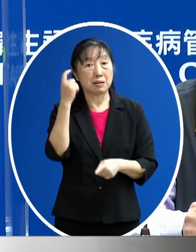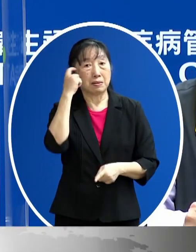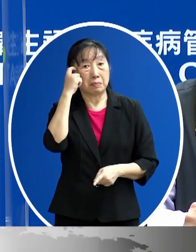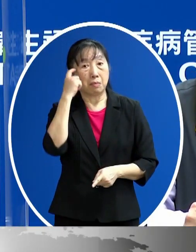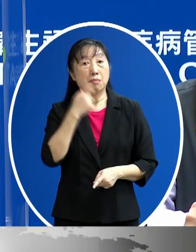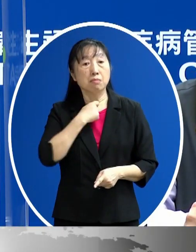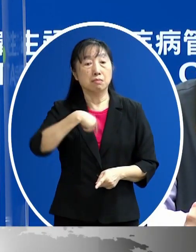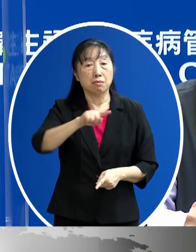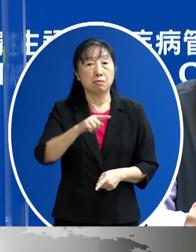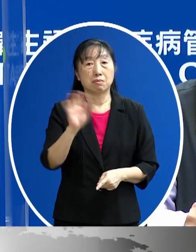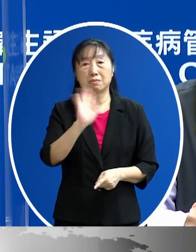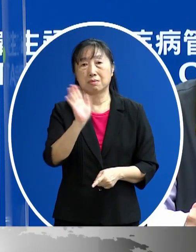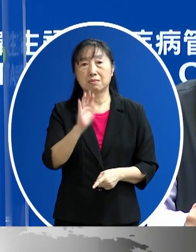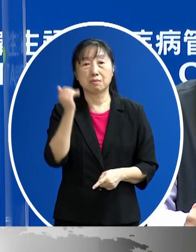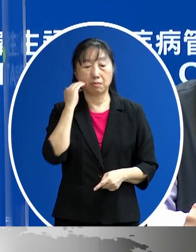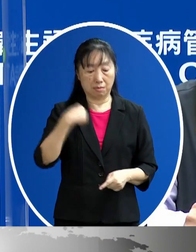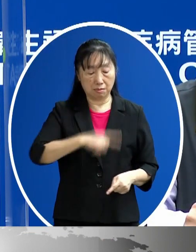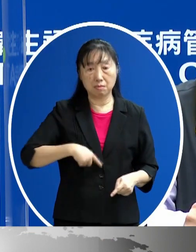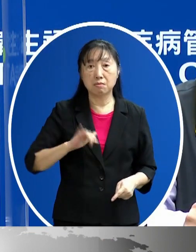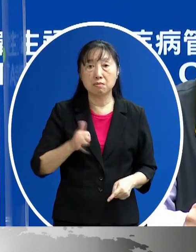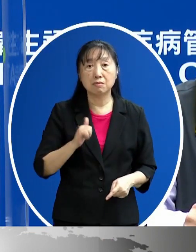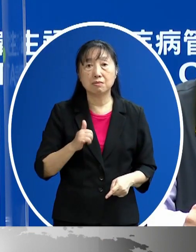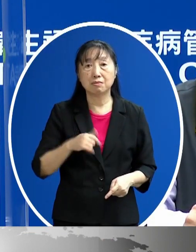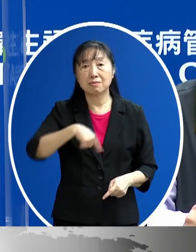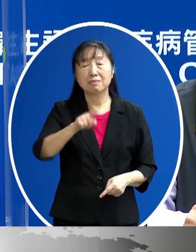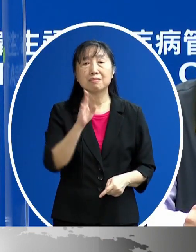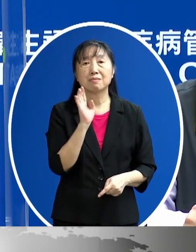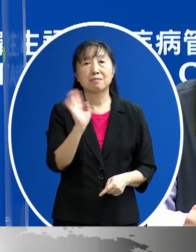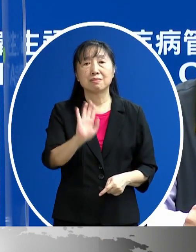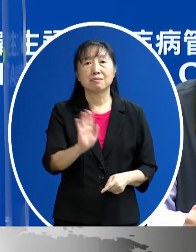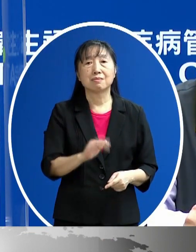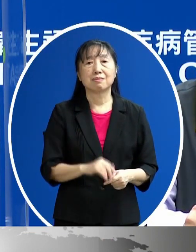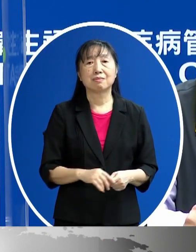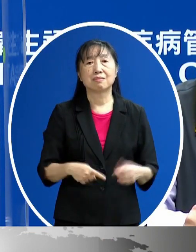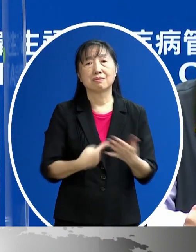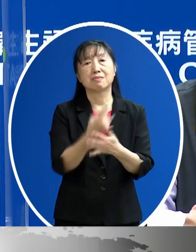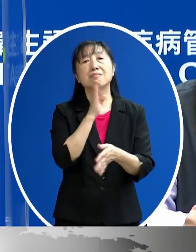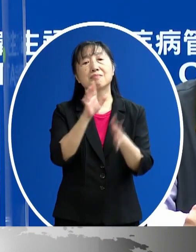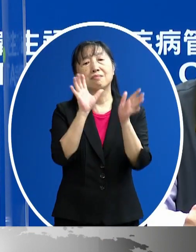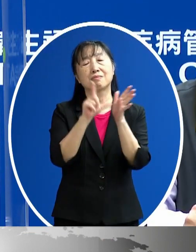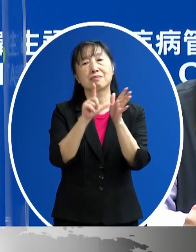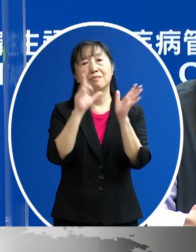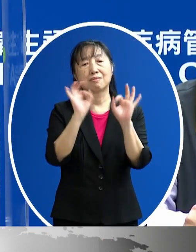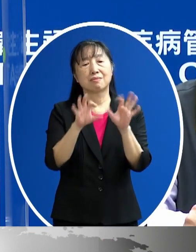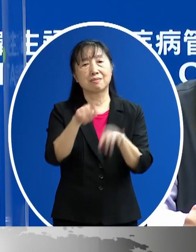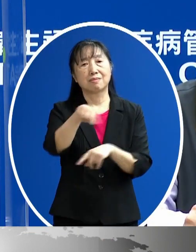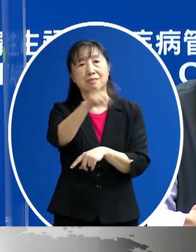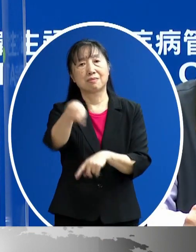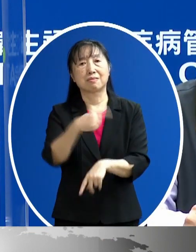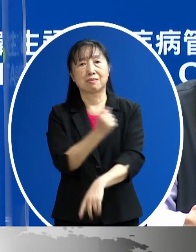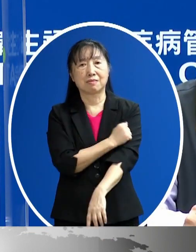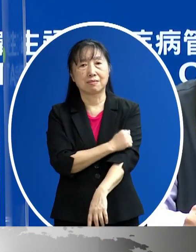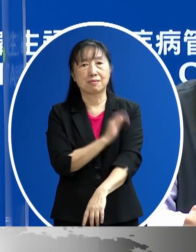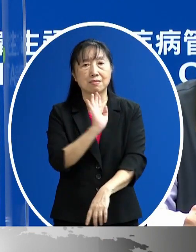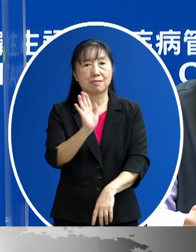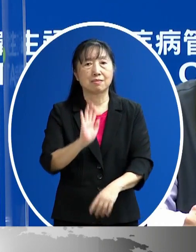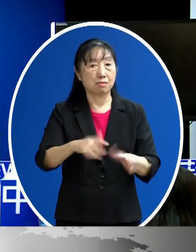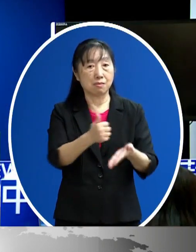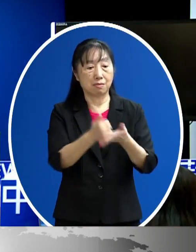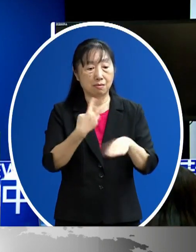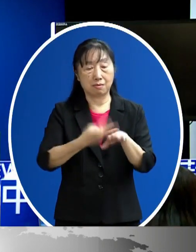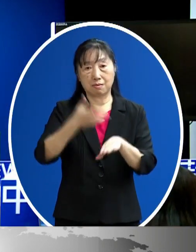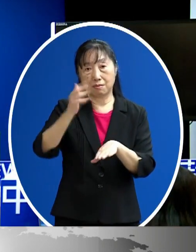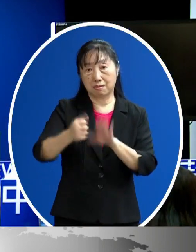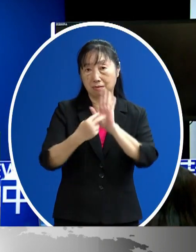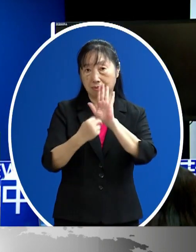to stress once again that PCR tests are not just administered to everyone who wants one. If your situation does not qualify as a